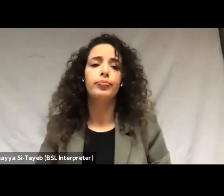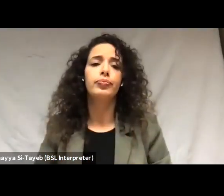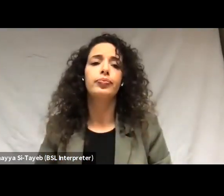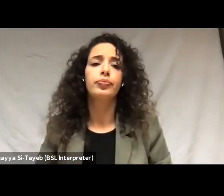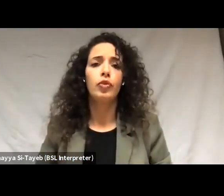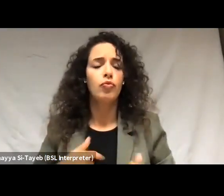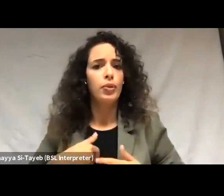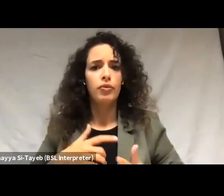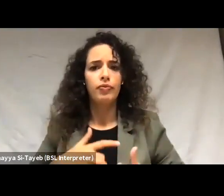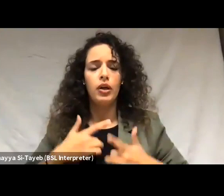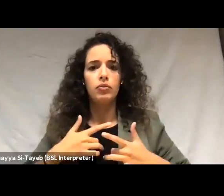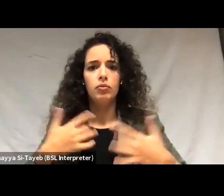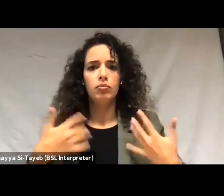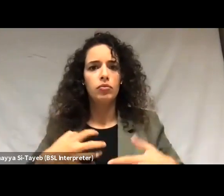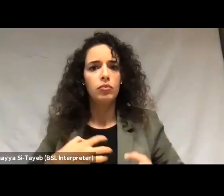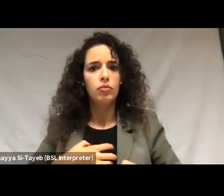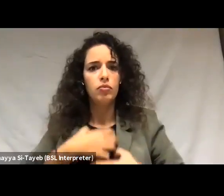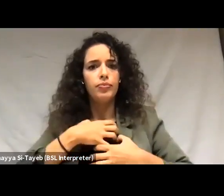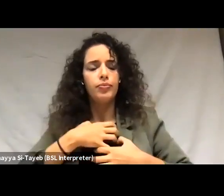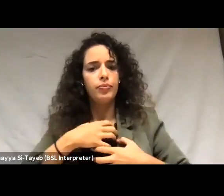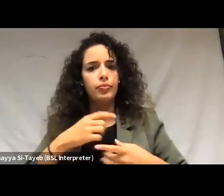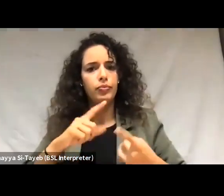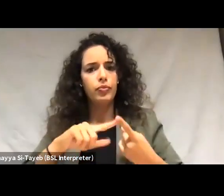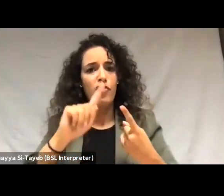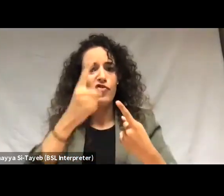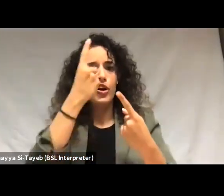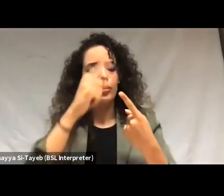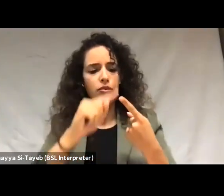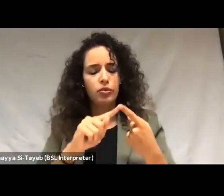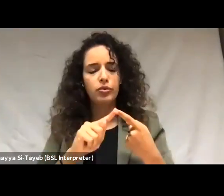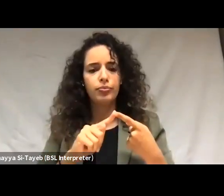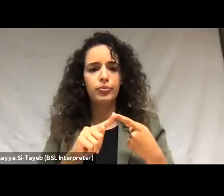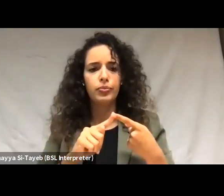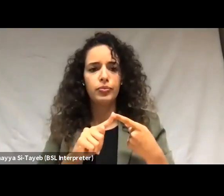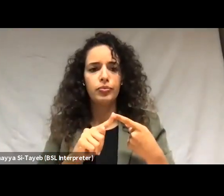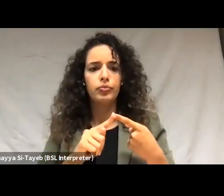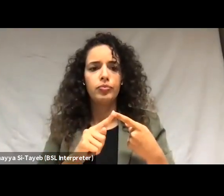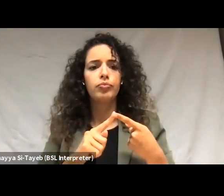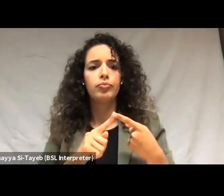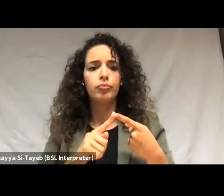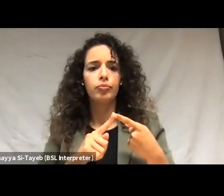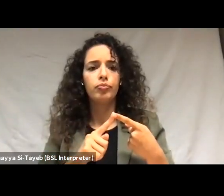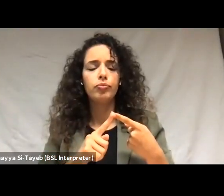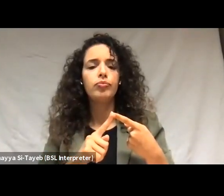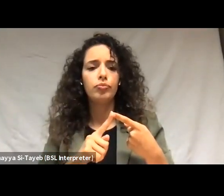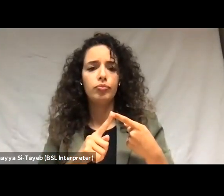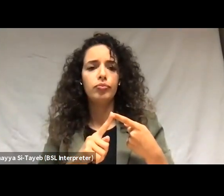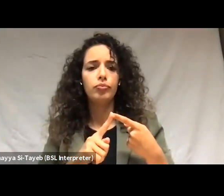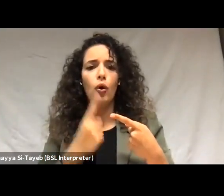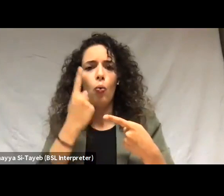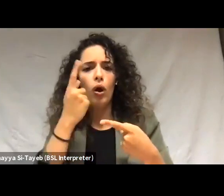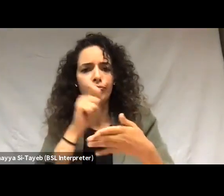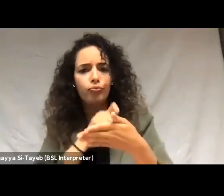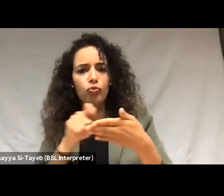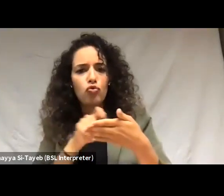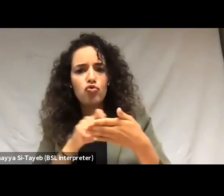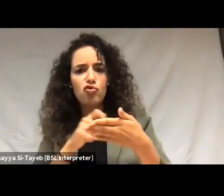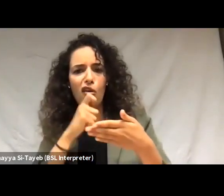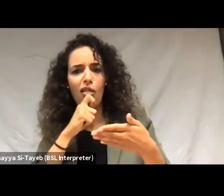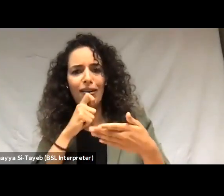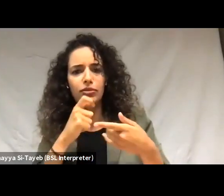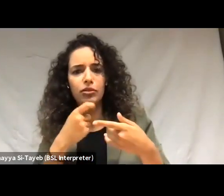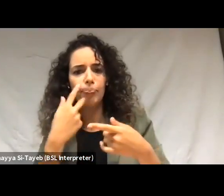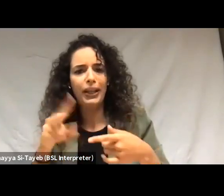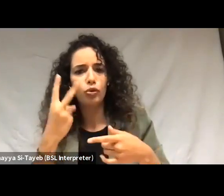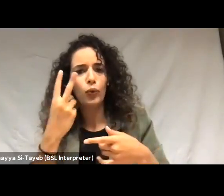me. Especially this first one. So one of the correspondents I think he's been a journalist for 25 years plus, and